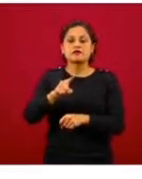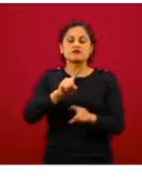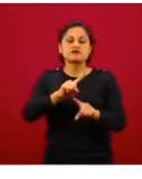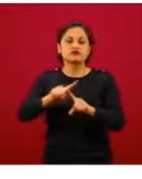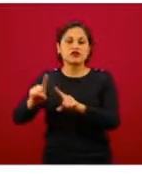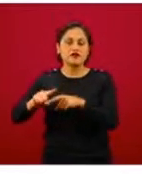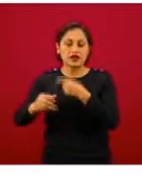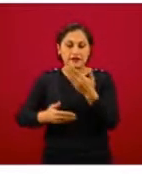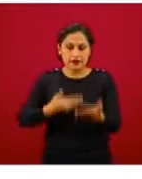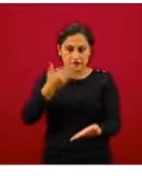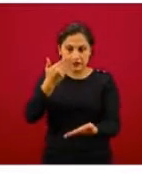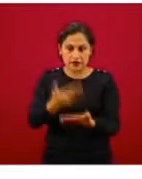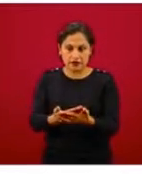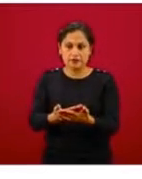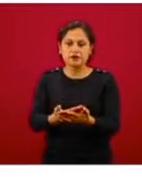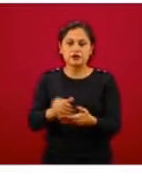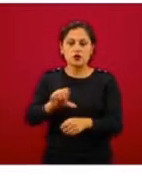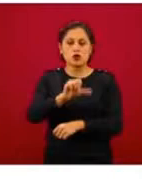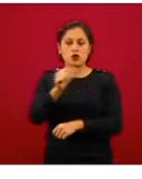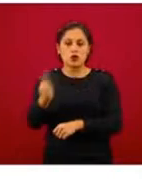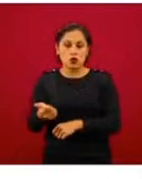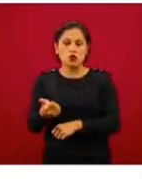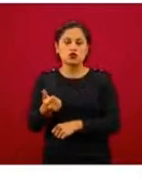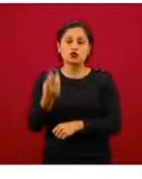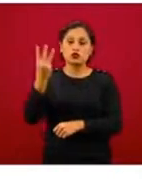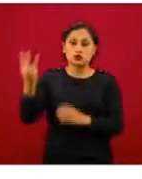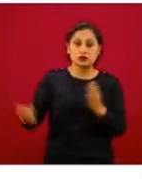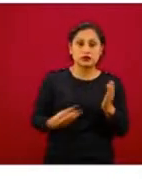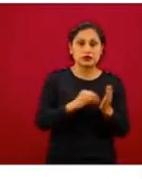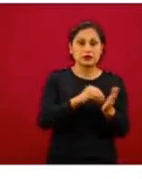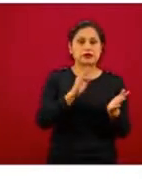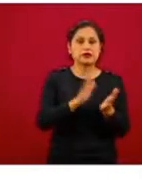suppliers of essential activities, and then our 3